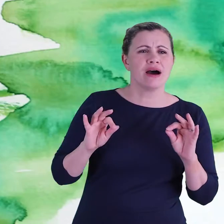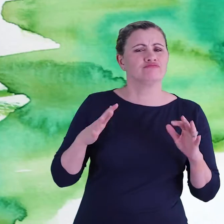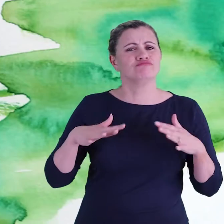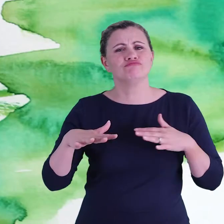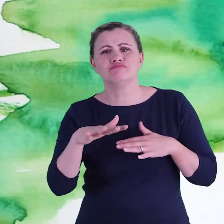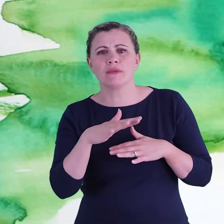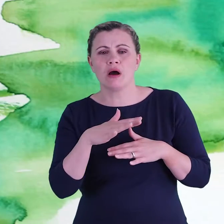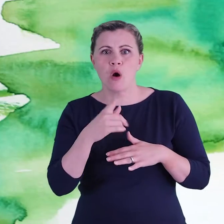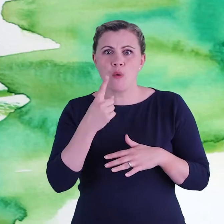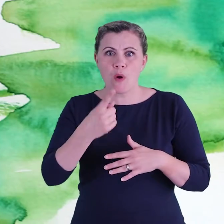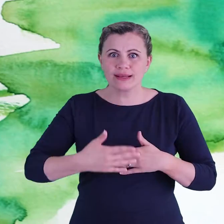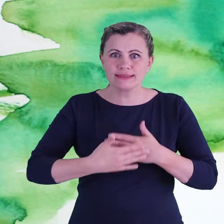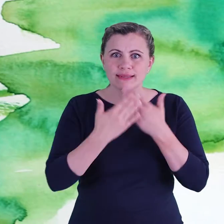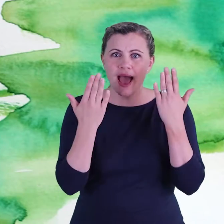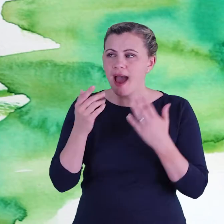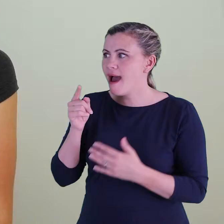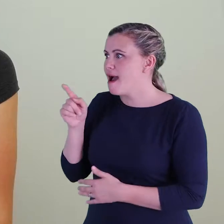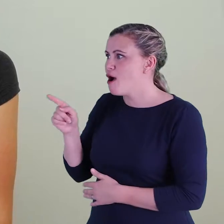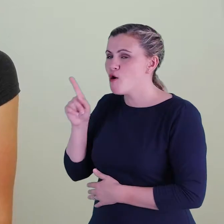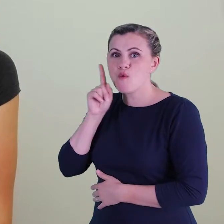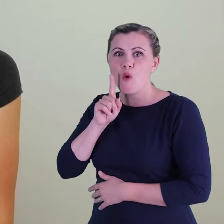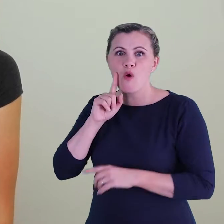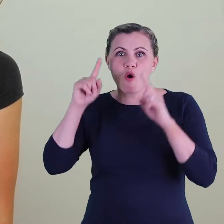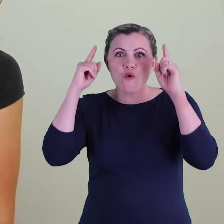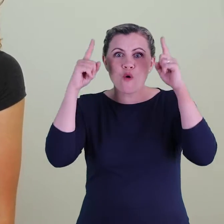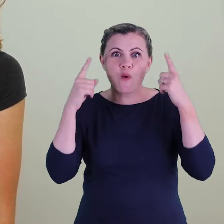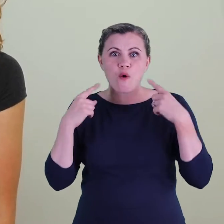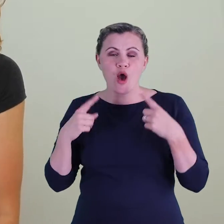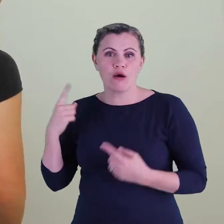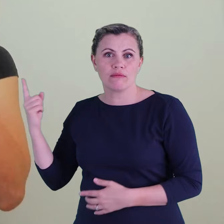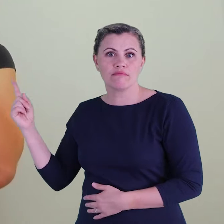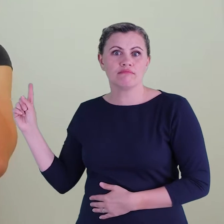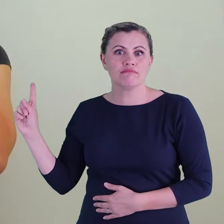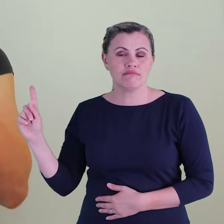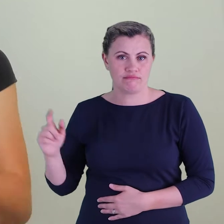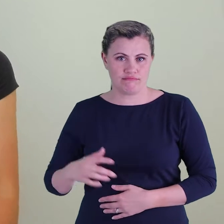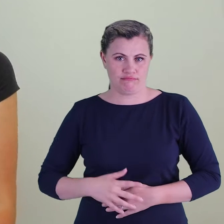day a little girl put their patience to the test.